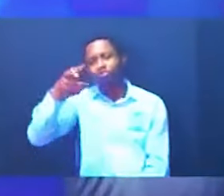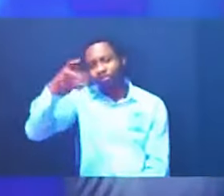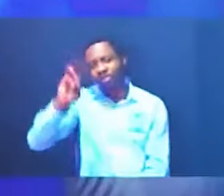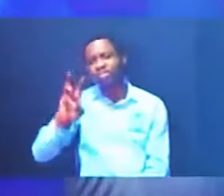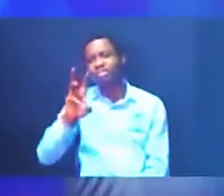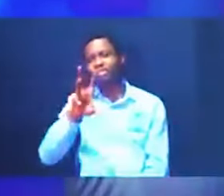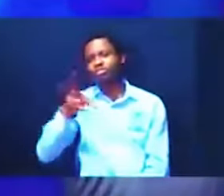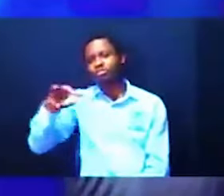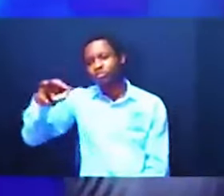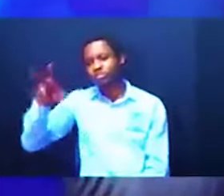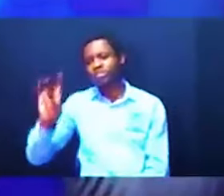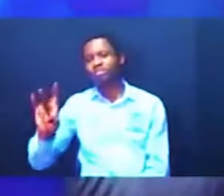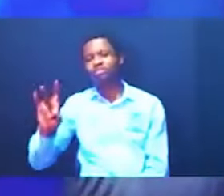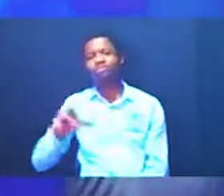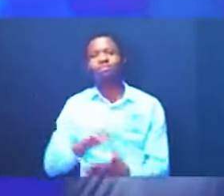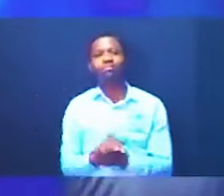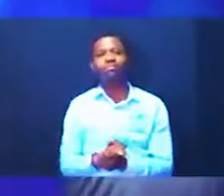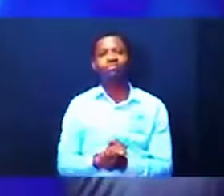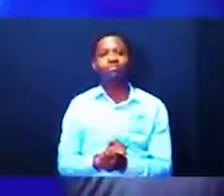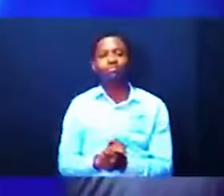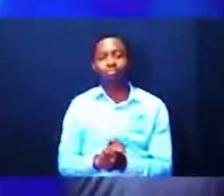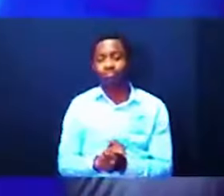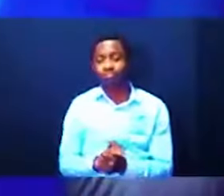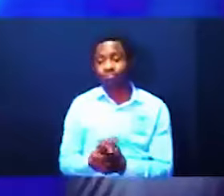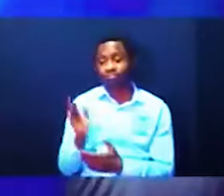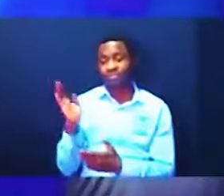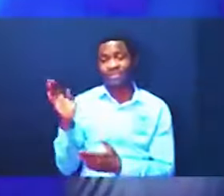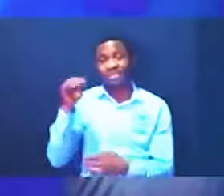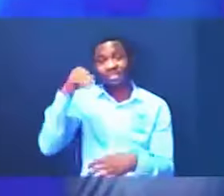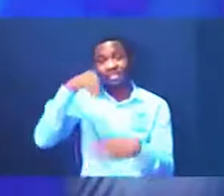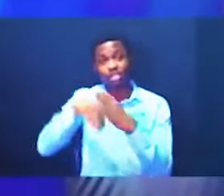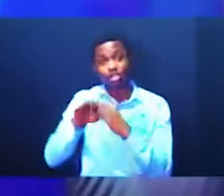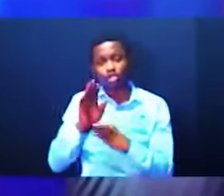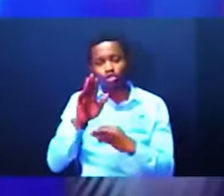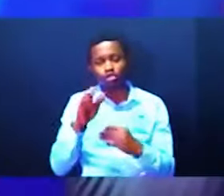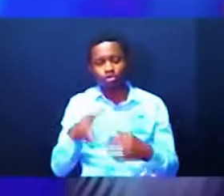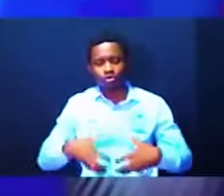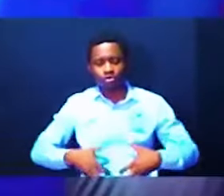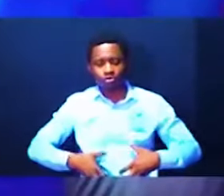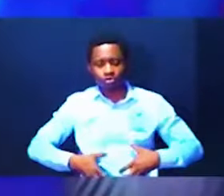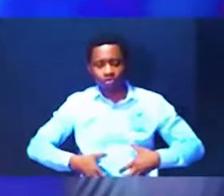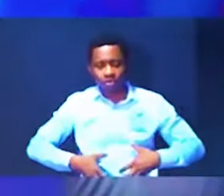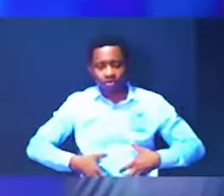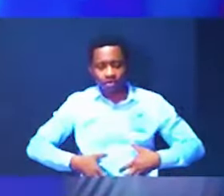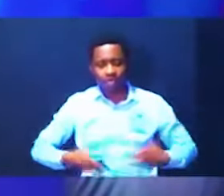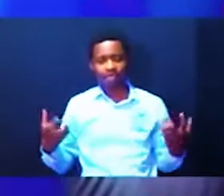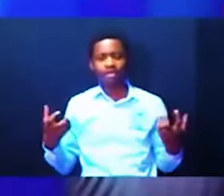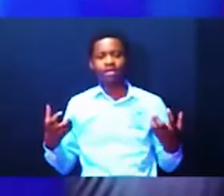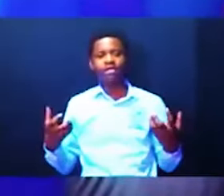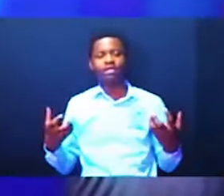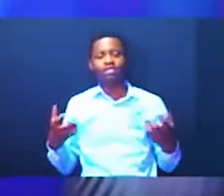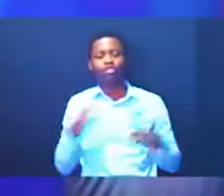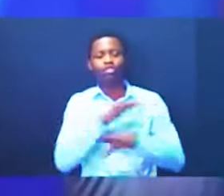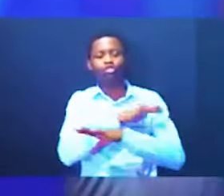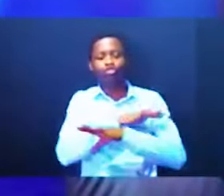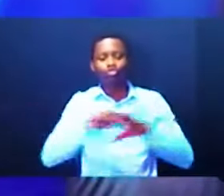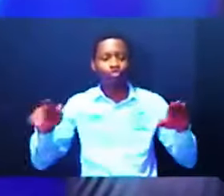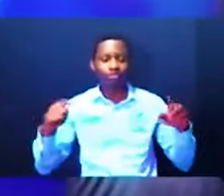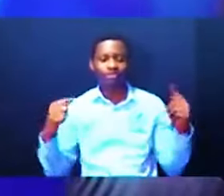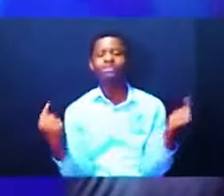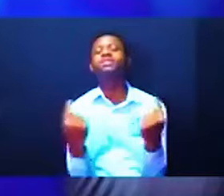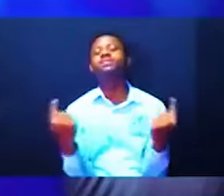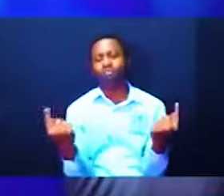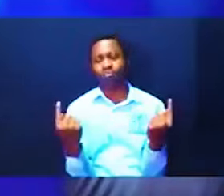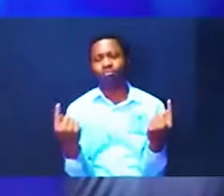Edionun, and so on. In your anger, do not sin. So something can hurt